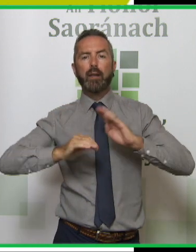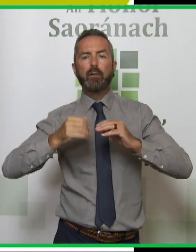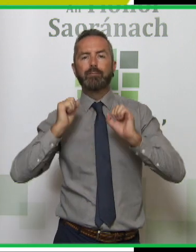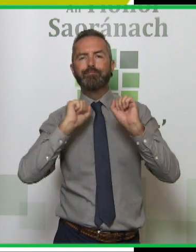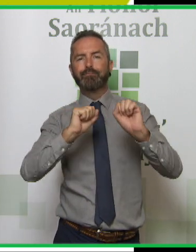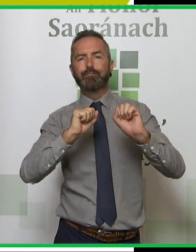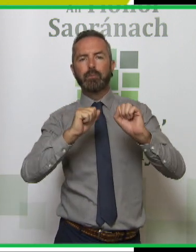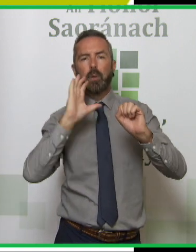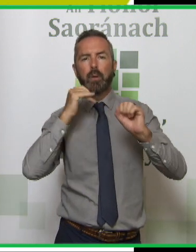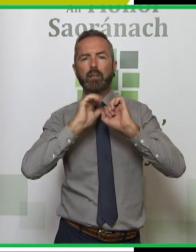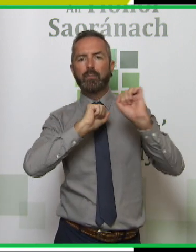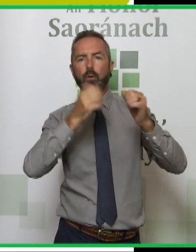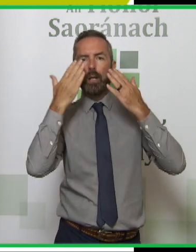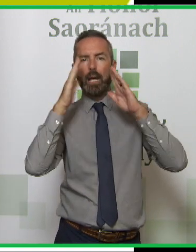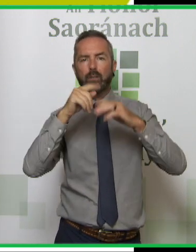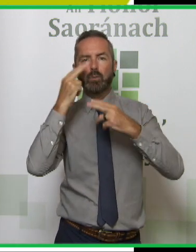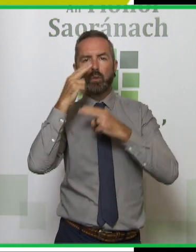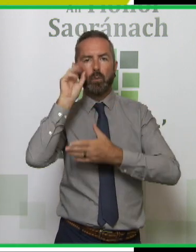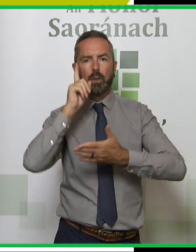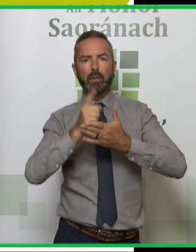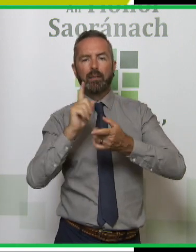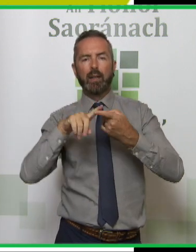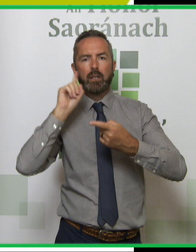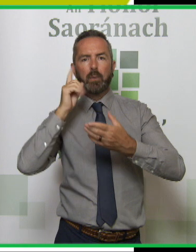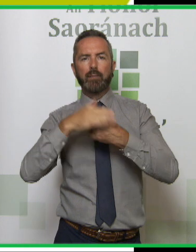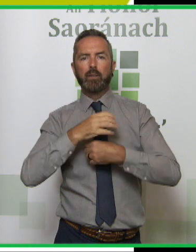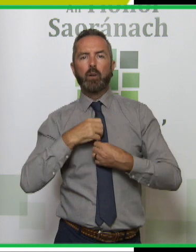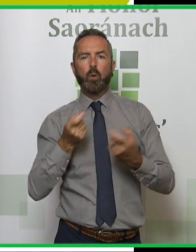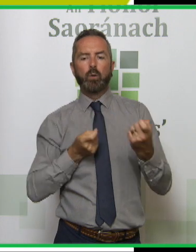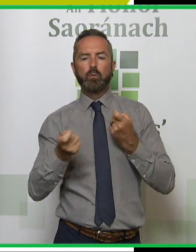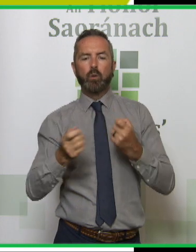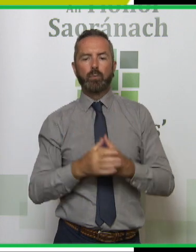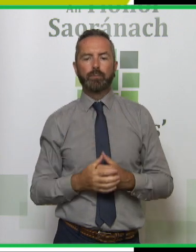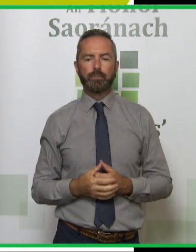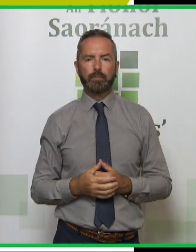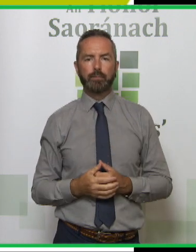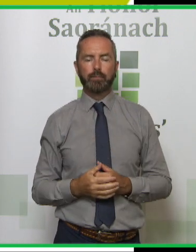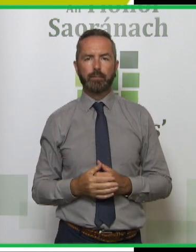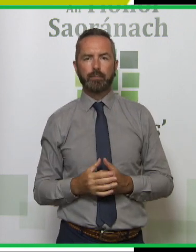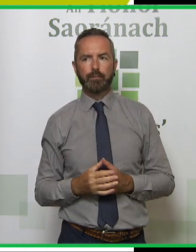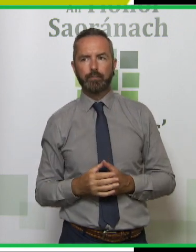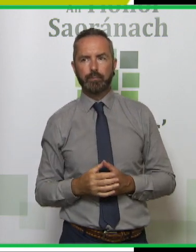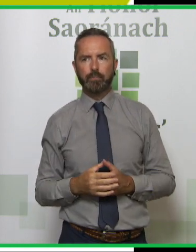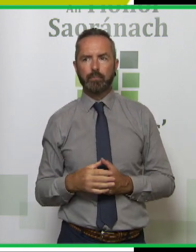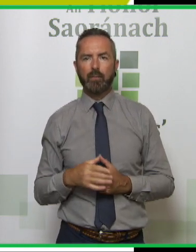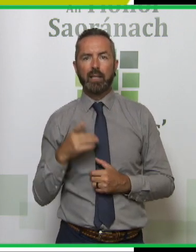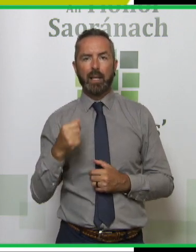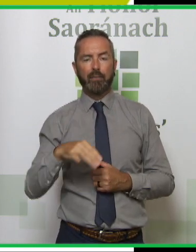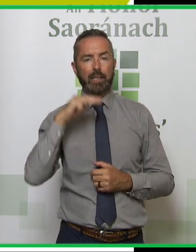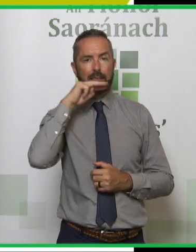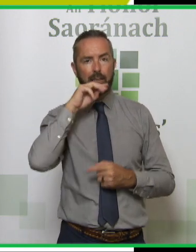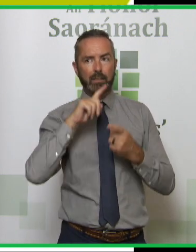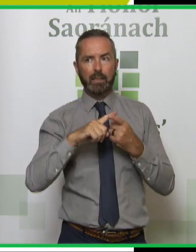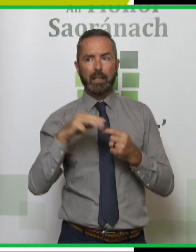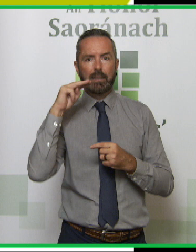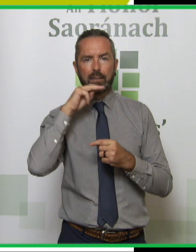our attitudes, normative beliefs, and our beliefs around our own controls. They form intentions, and then intentions might be governed